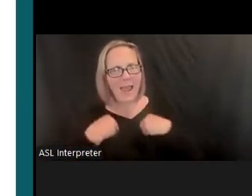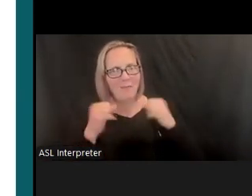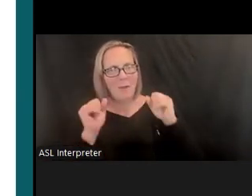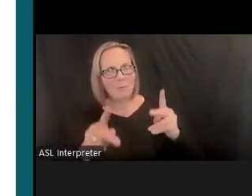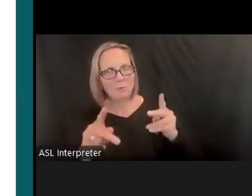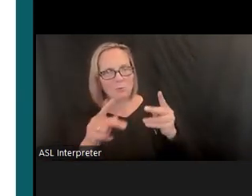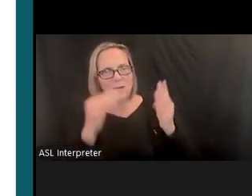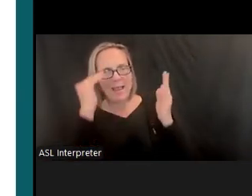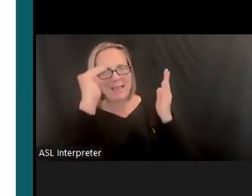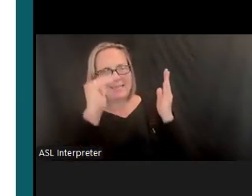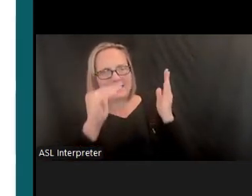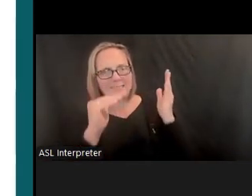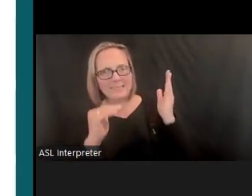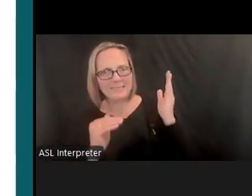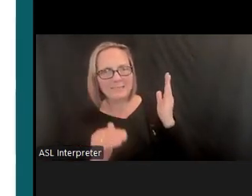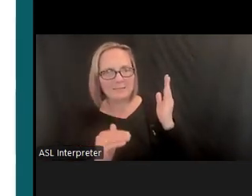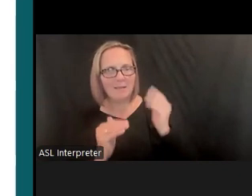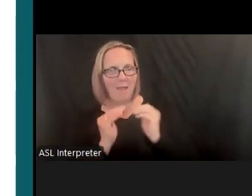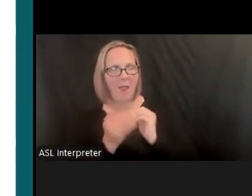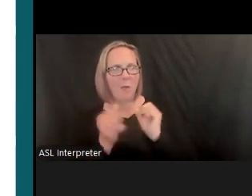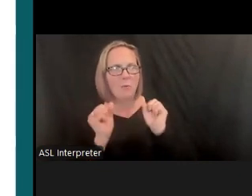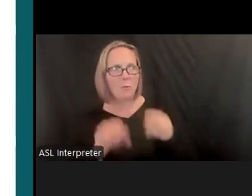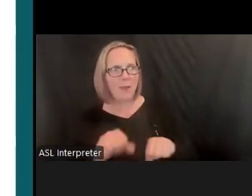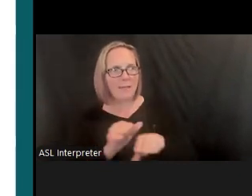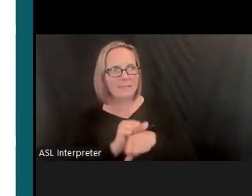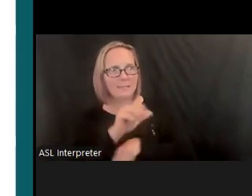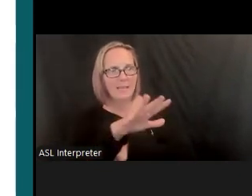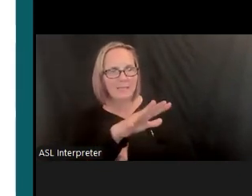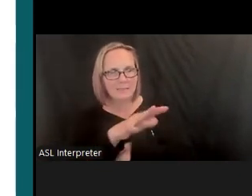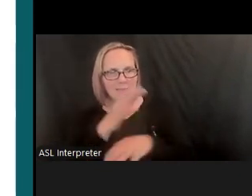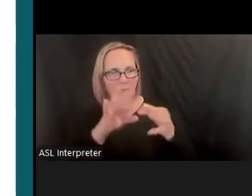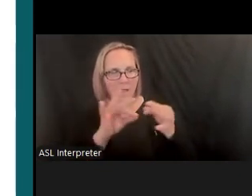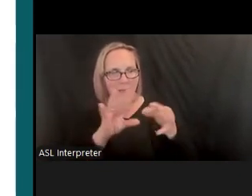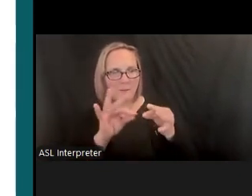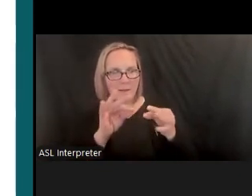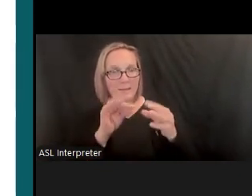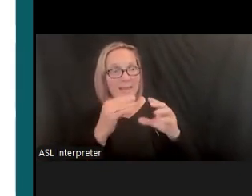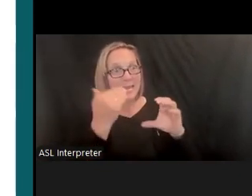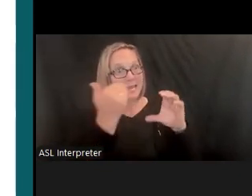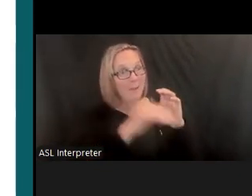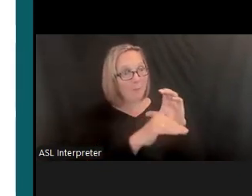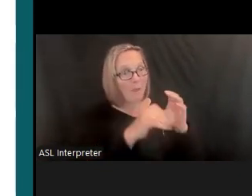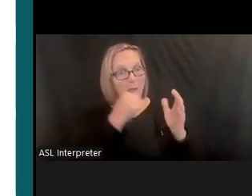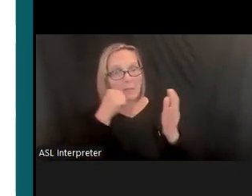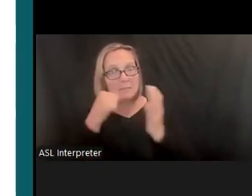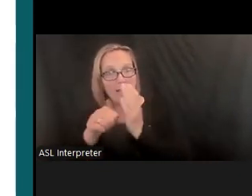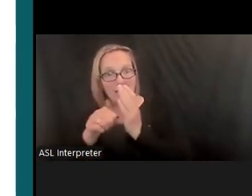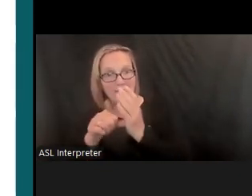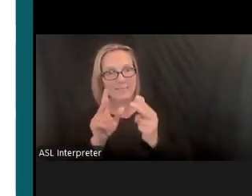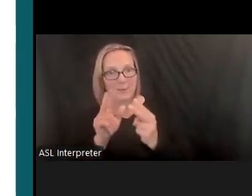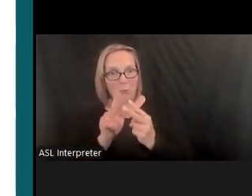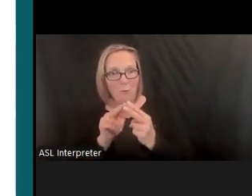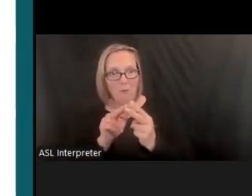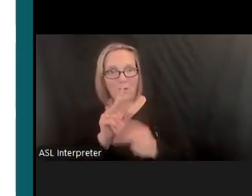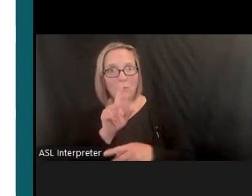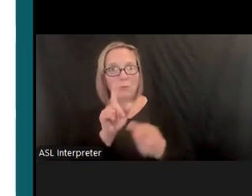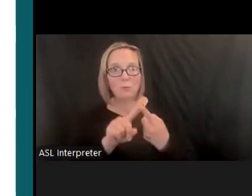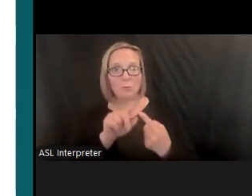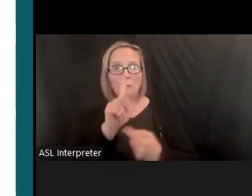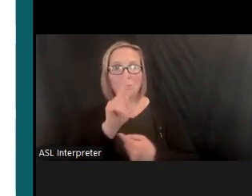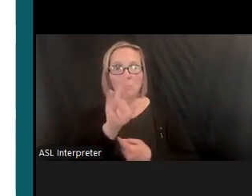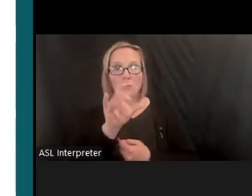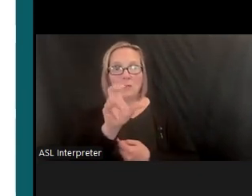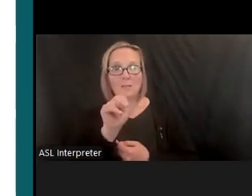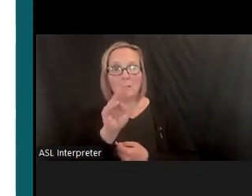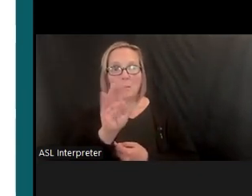slide. Comments can be submitted by electronic mail to Kristen Buckley at gaming.ny.gov